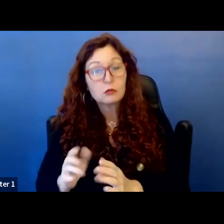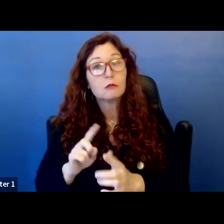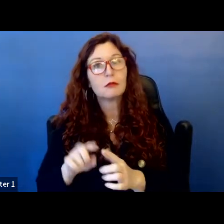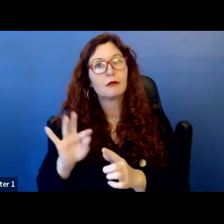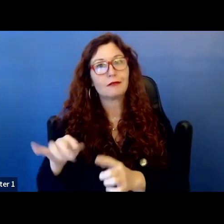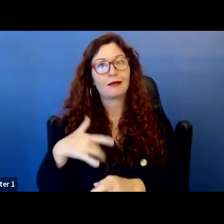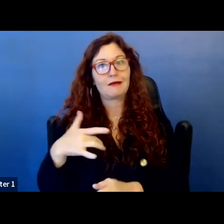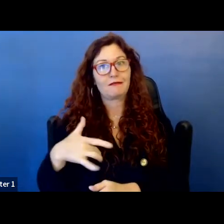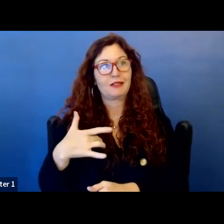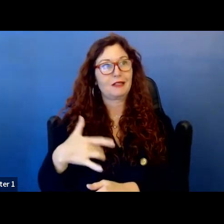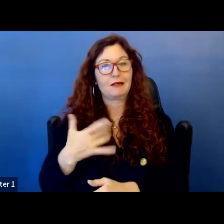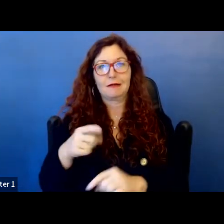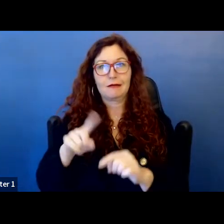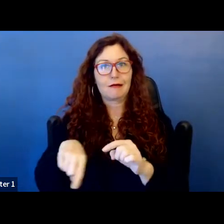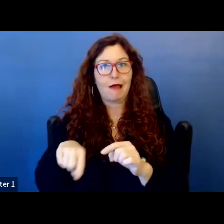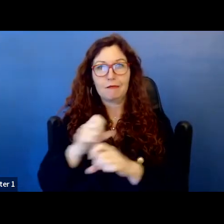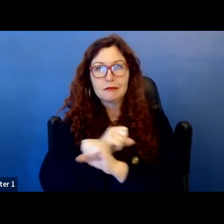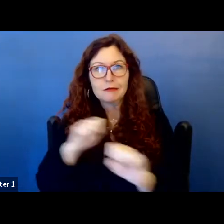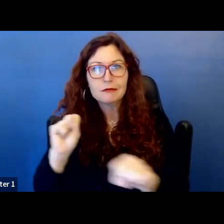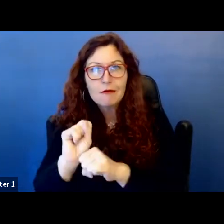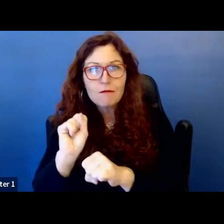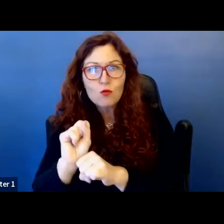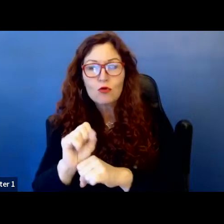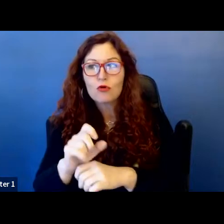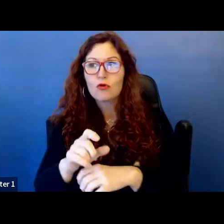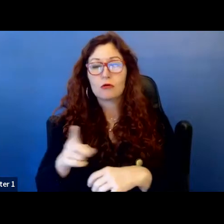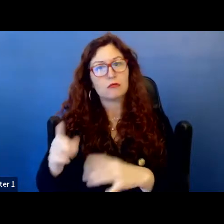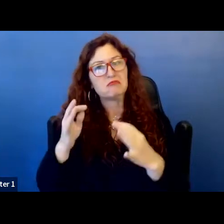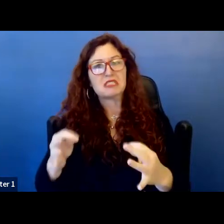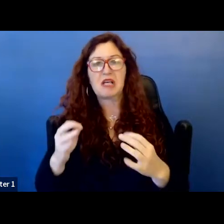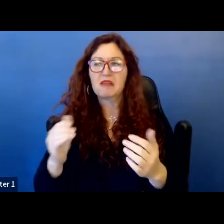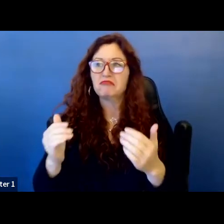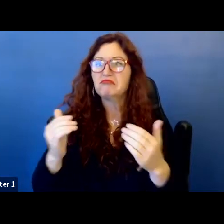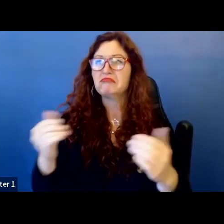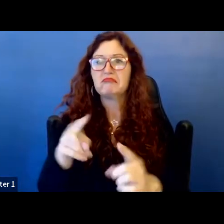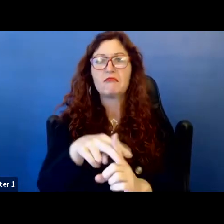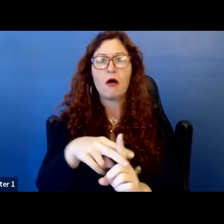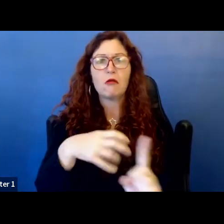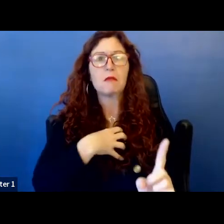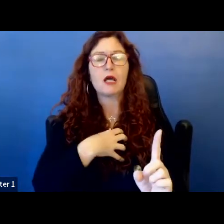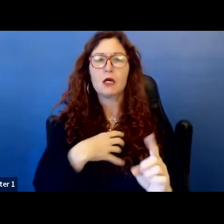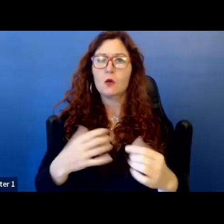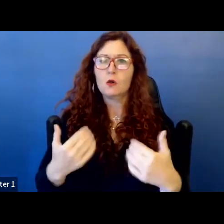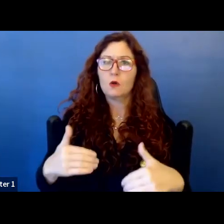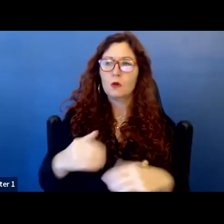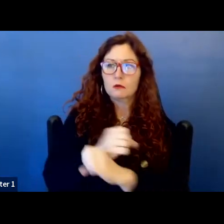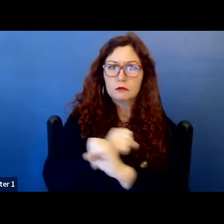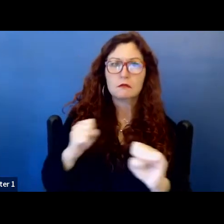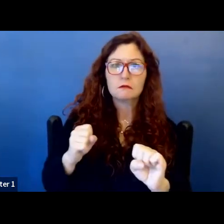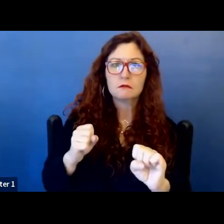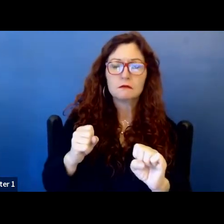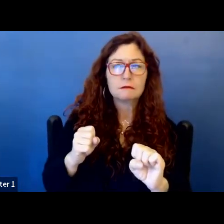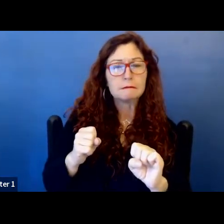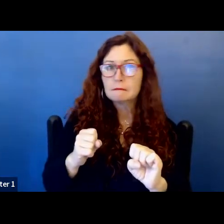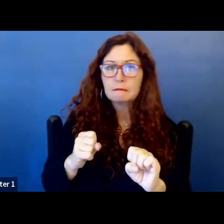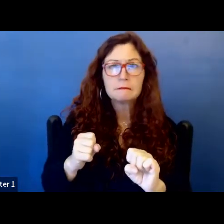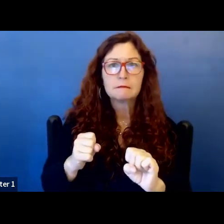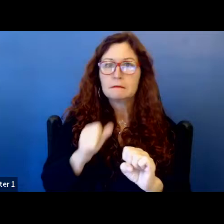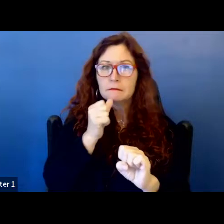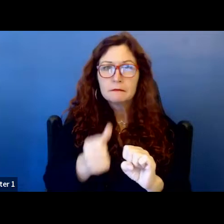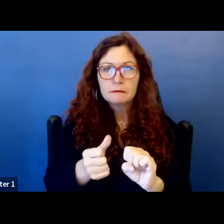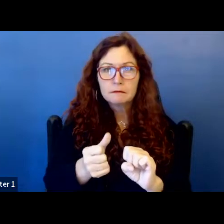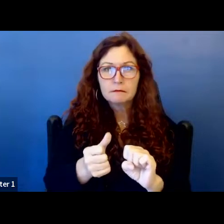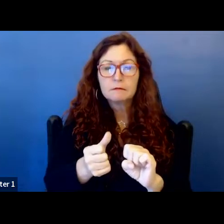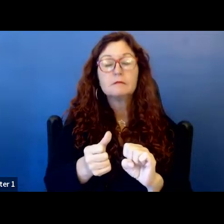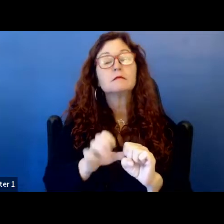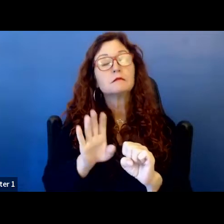threaten immigrant communities and ultimately endanger us federal agencies that are charged with reviewing applications and awarding funding in connection with